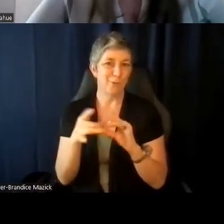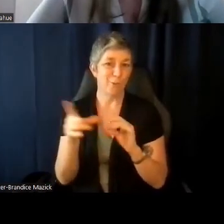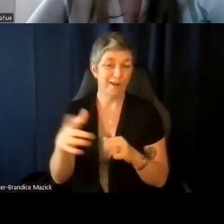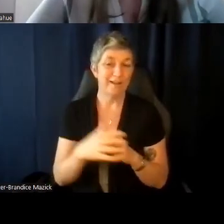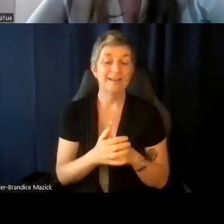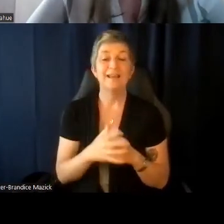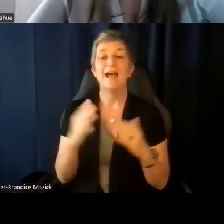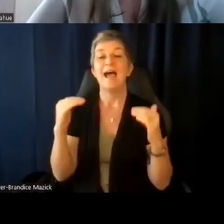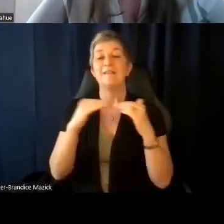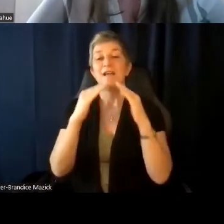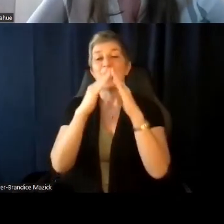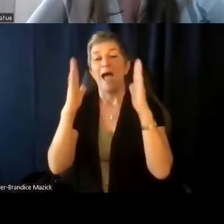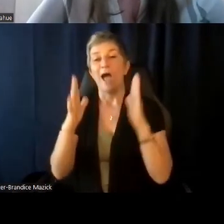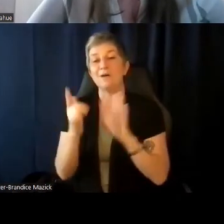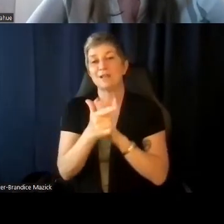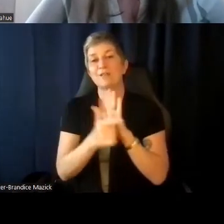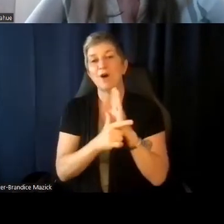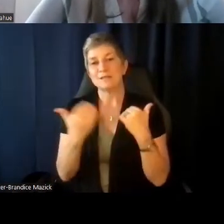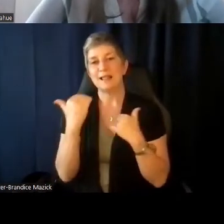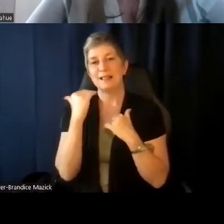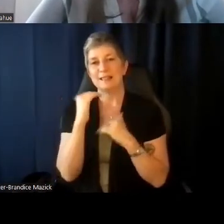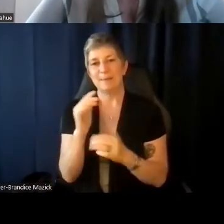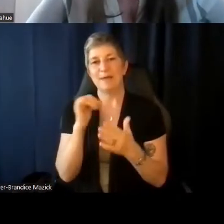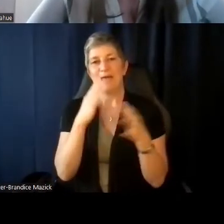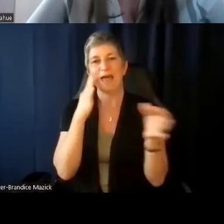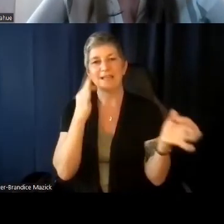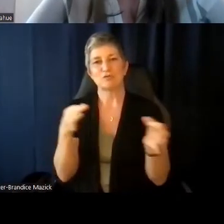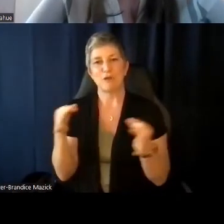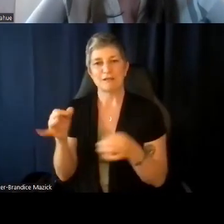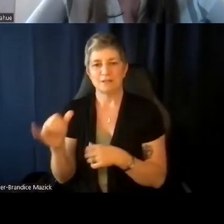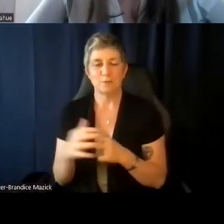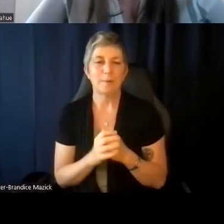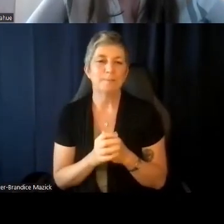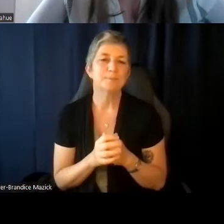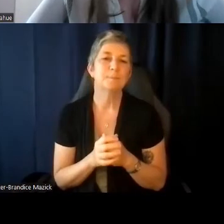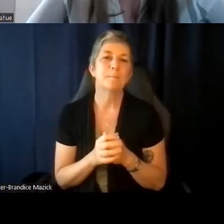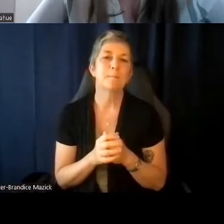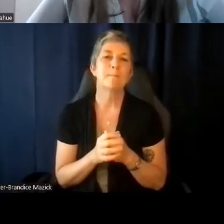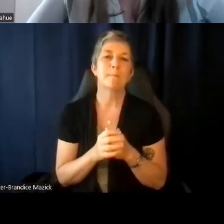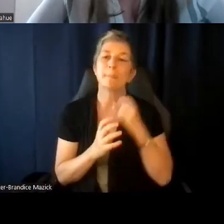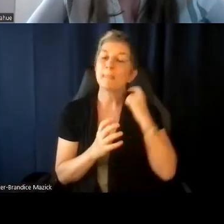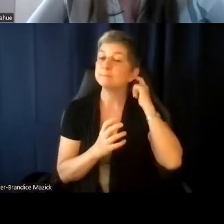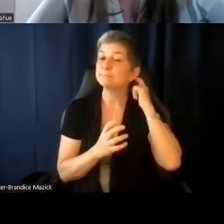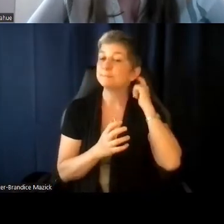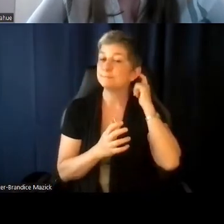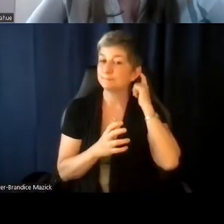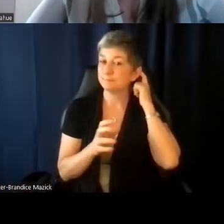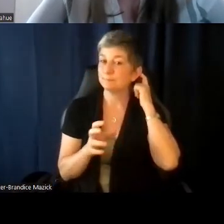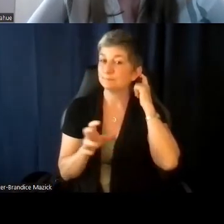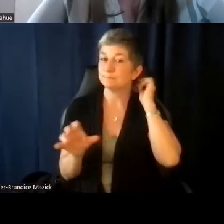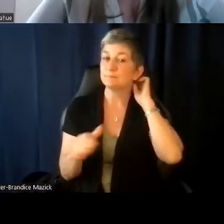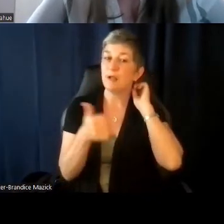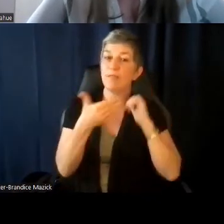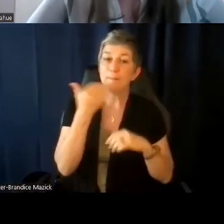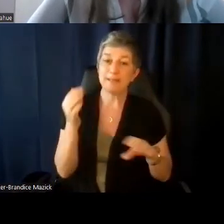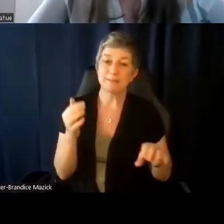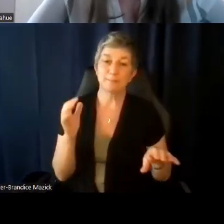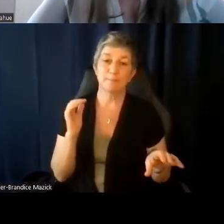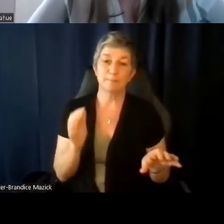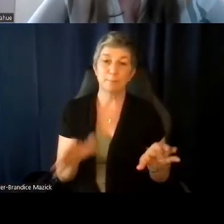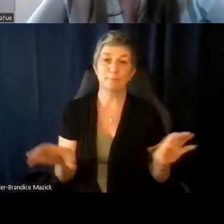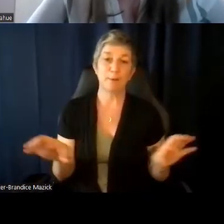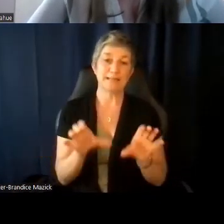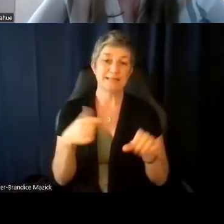housing laws, of course, limit that discretion. There's a number of other best practices we suggest